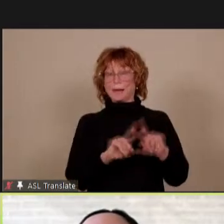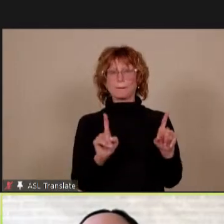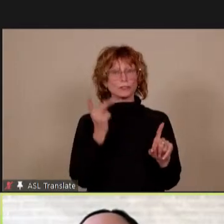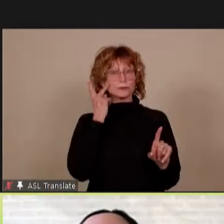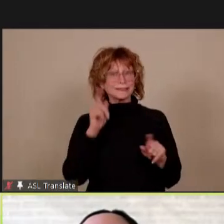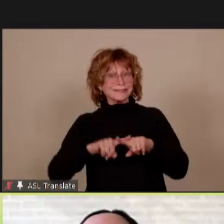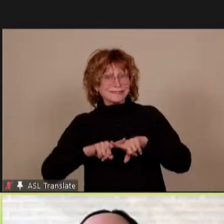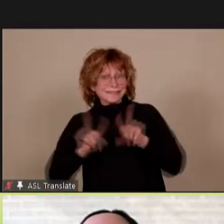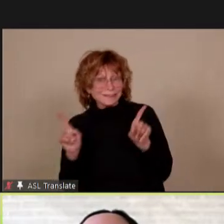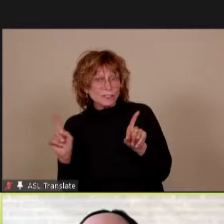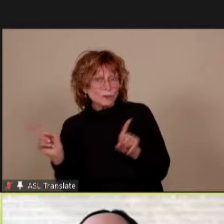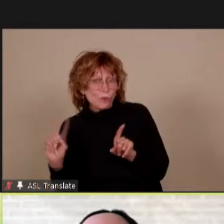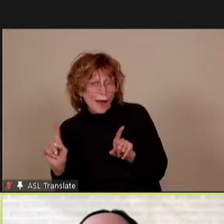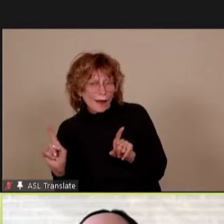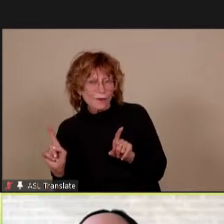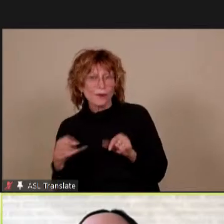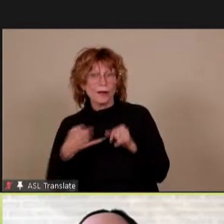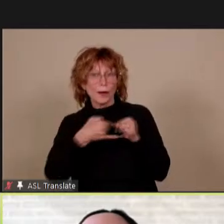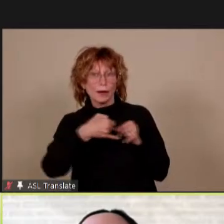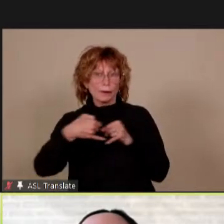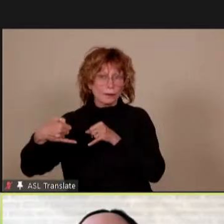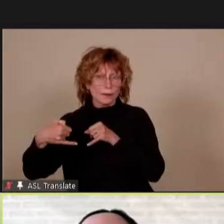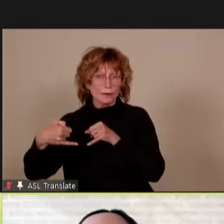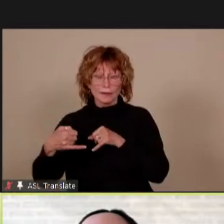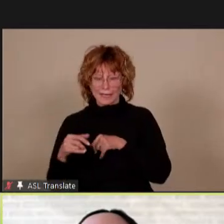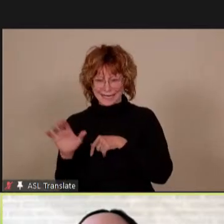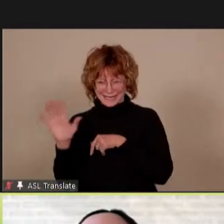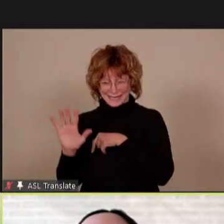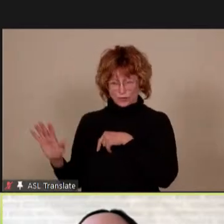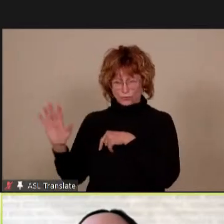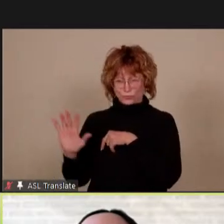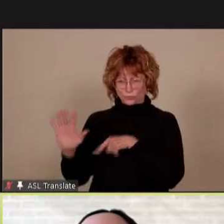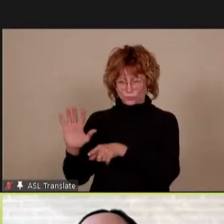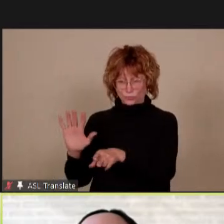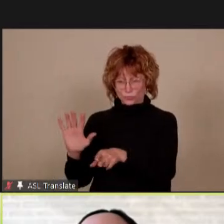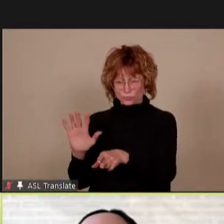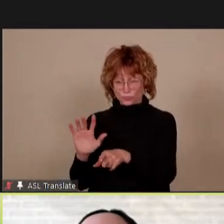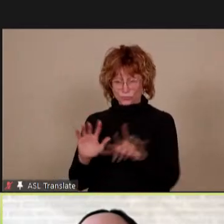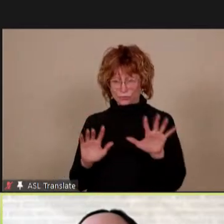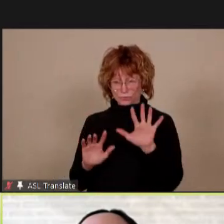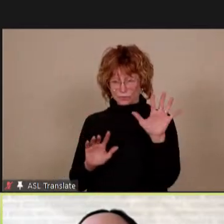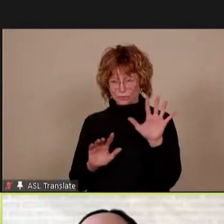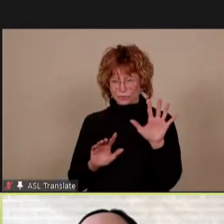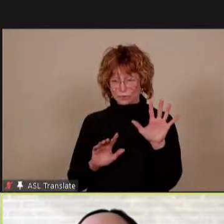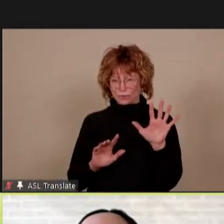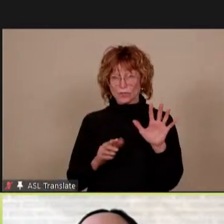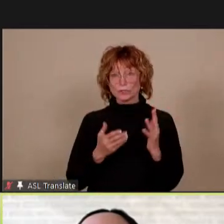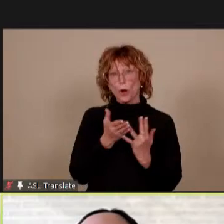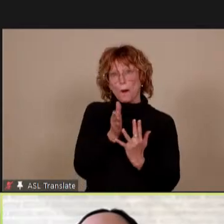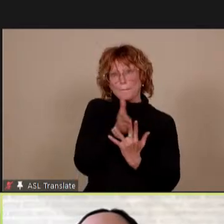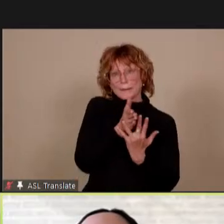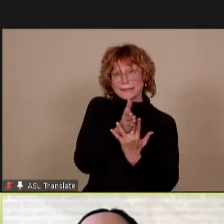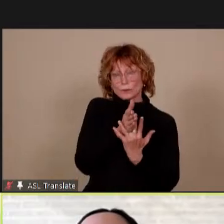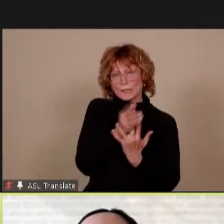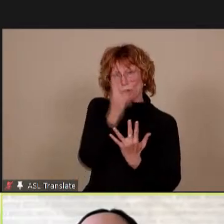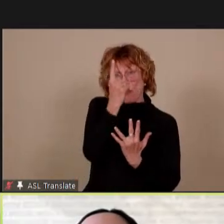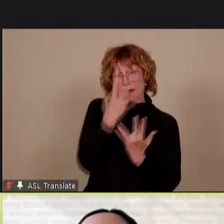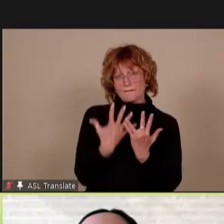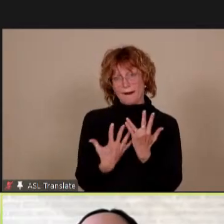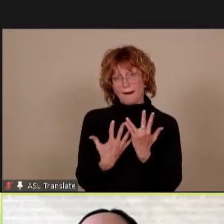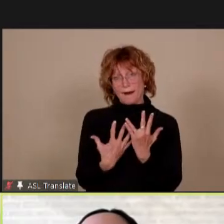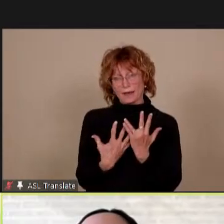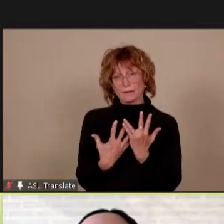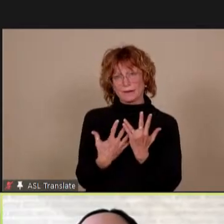shifting of the boundaries are right over here between districts 1 and 5.